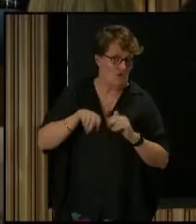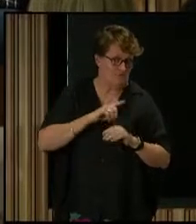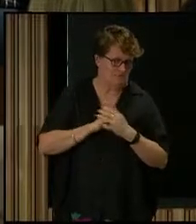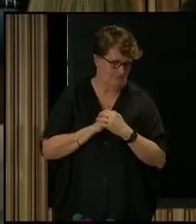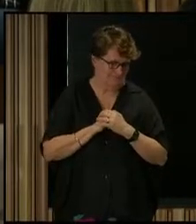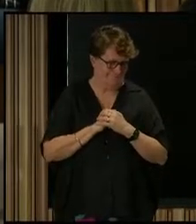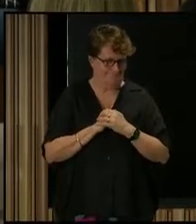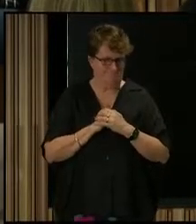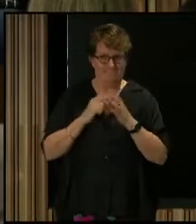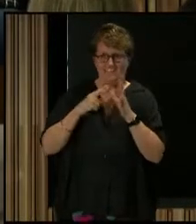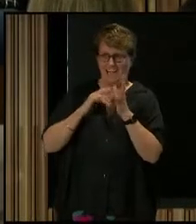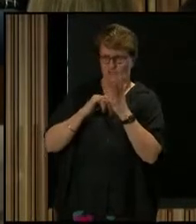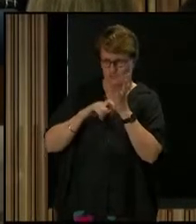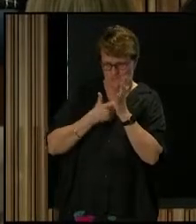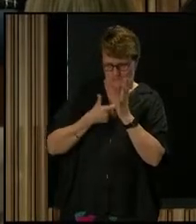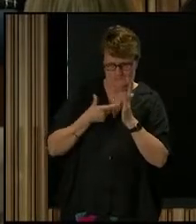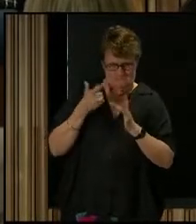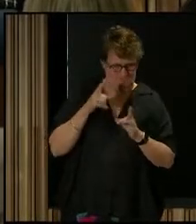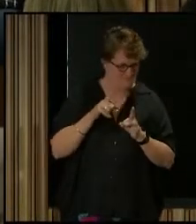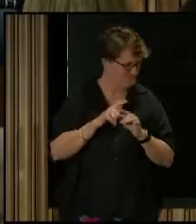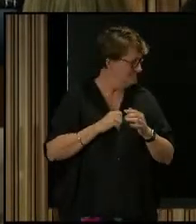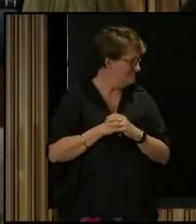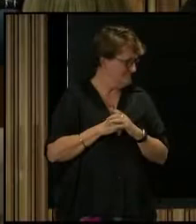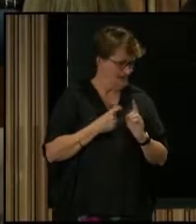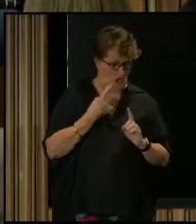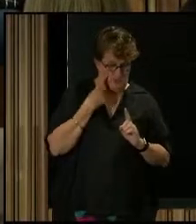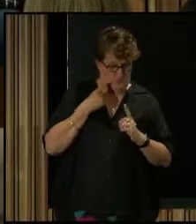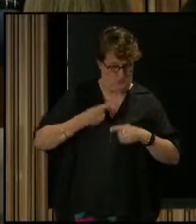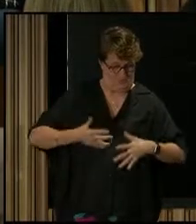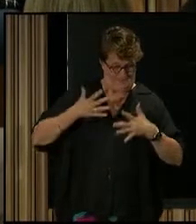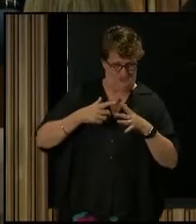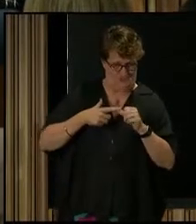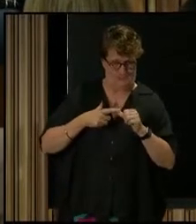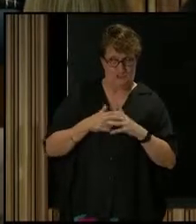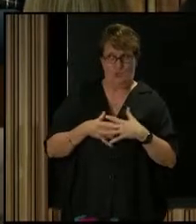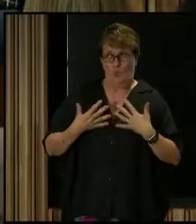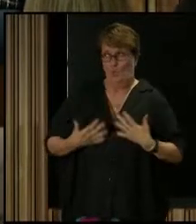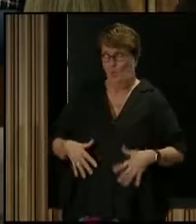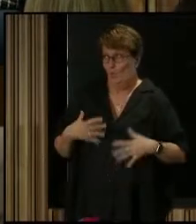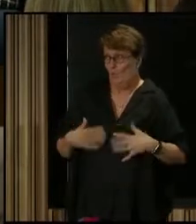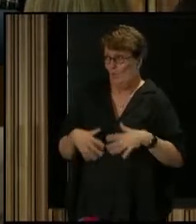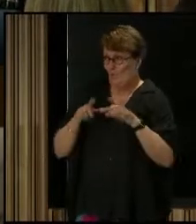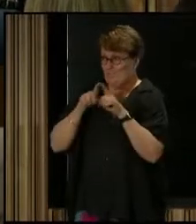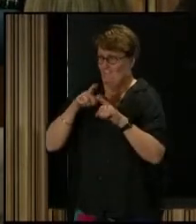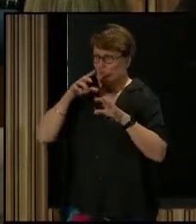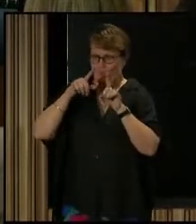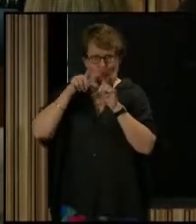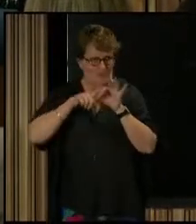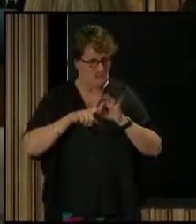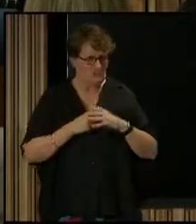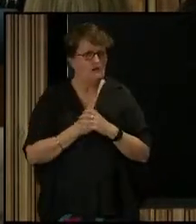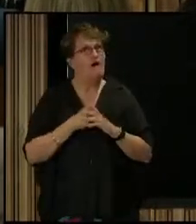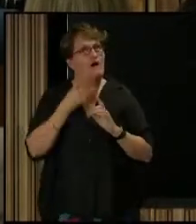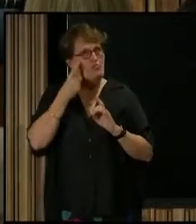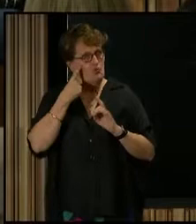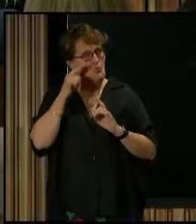look, you did send me some questions. And I did. Saw this one. That and was I thought, one of them. Oh, that's so heavy. I mean, actually, I did think